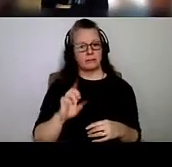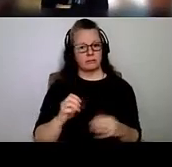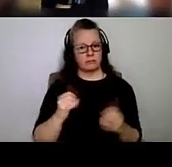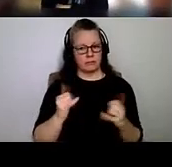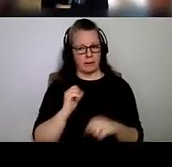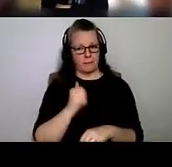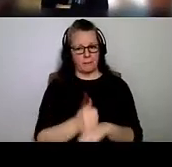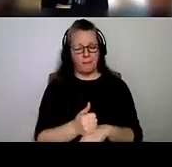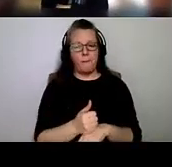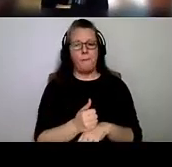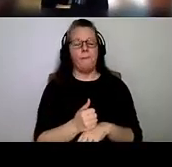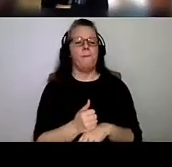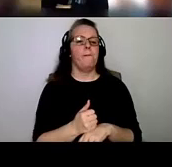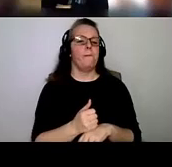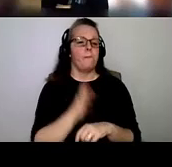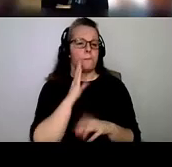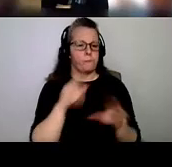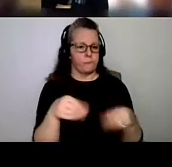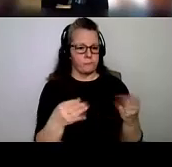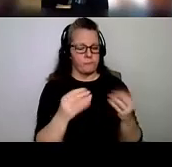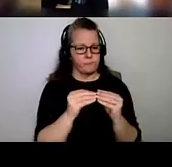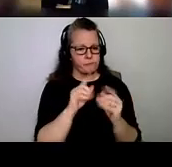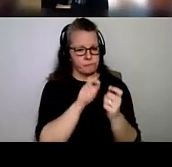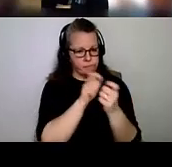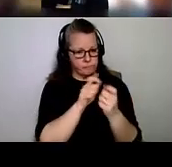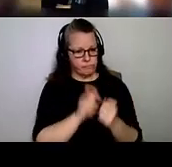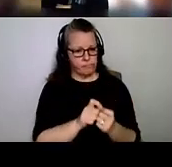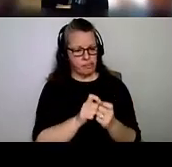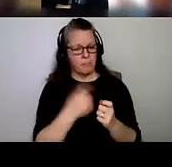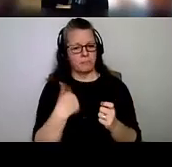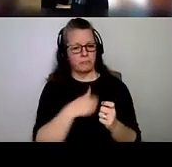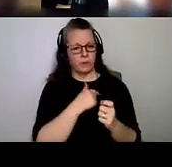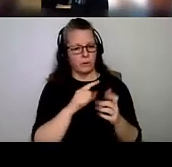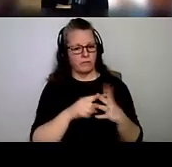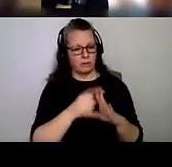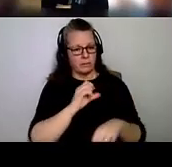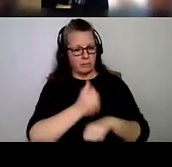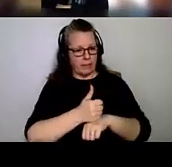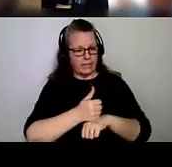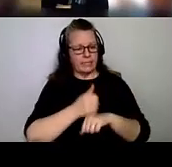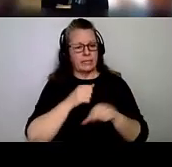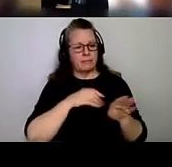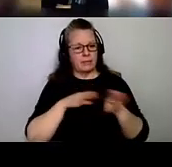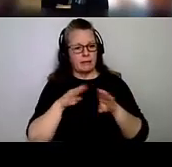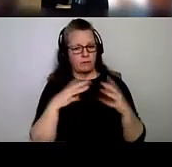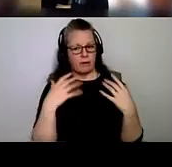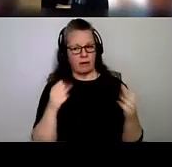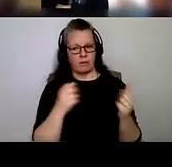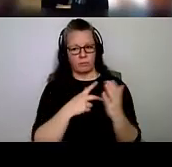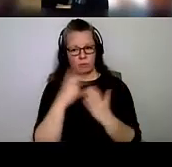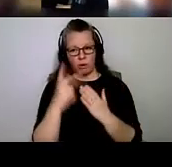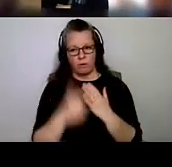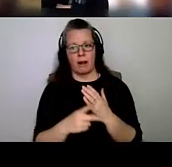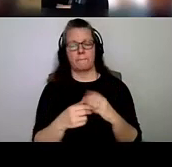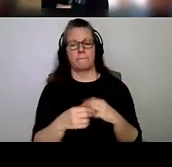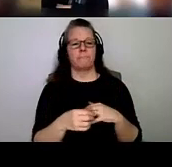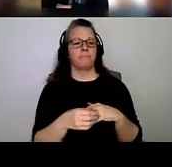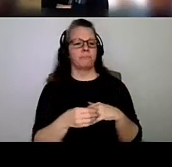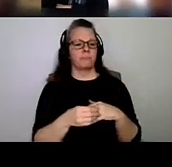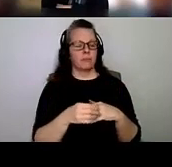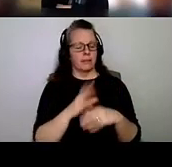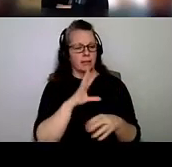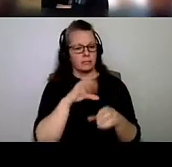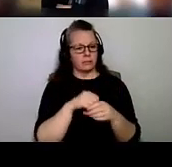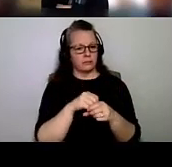more detail on. We're moving to, we haven't yet implemented yet, a behavioral health program which ensures safety net